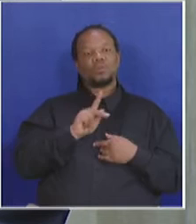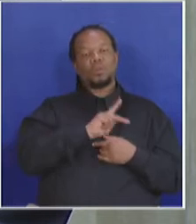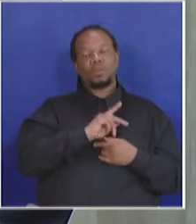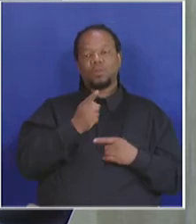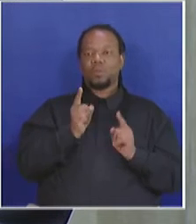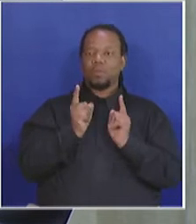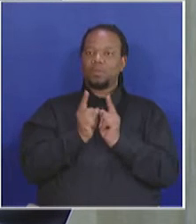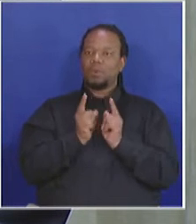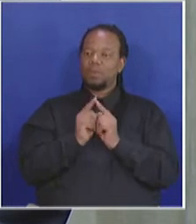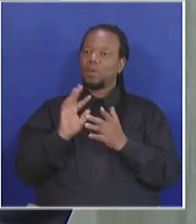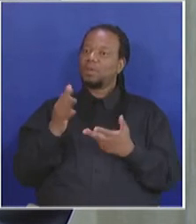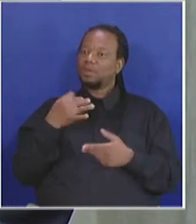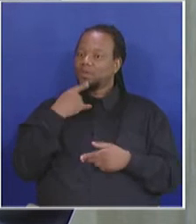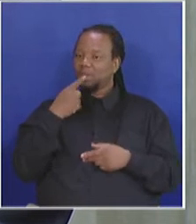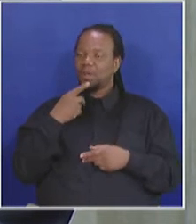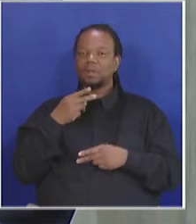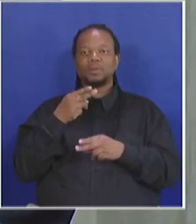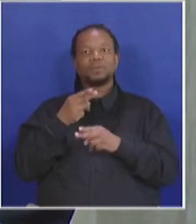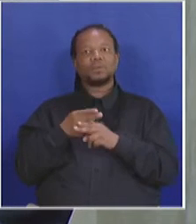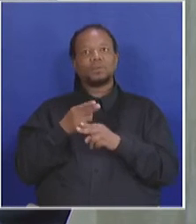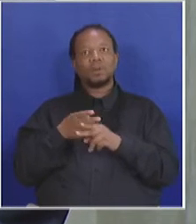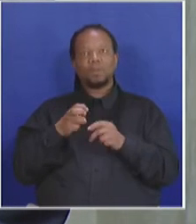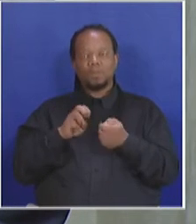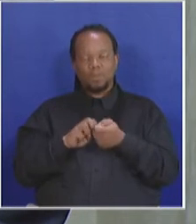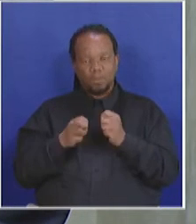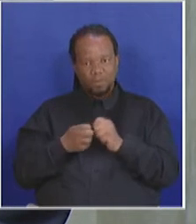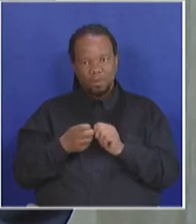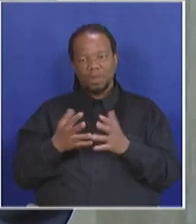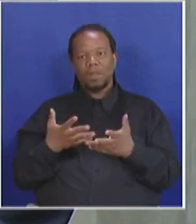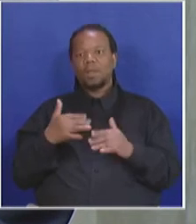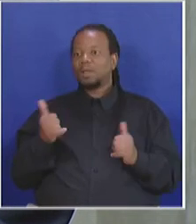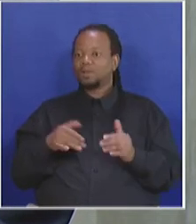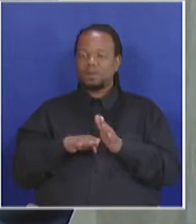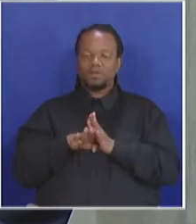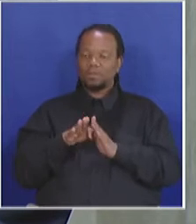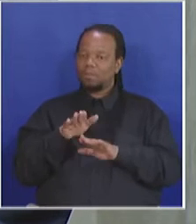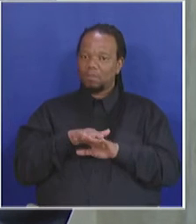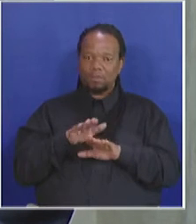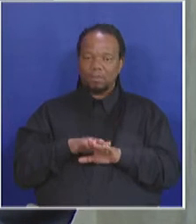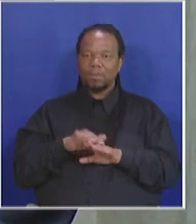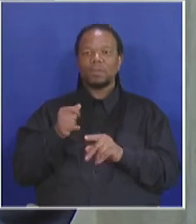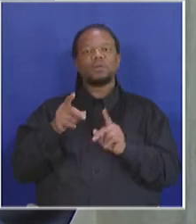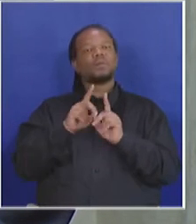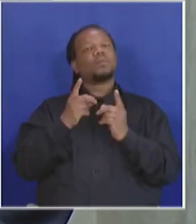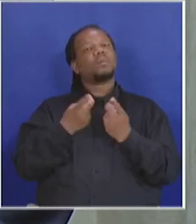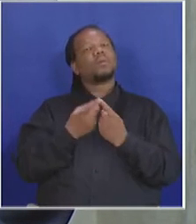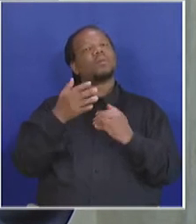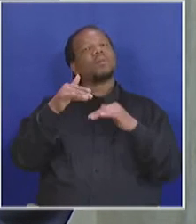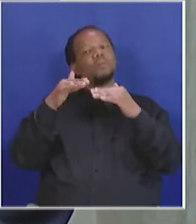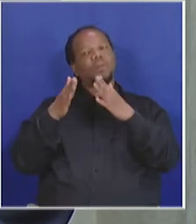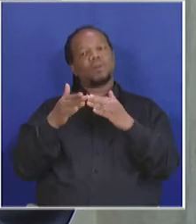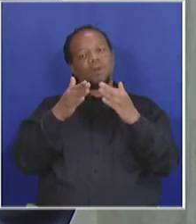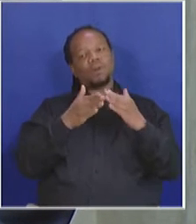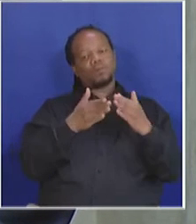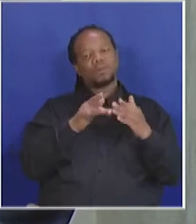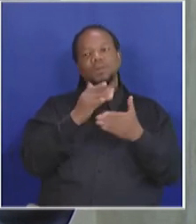The sanitation in Ulundi has reached capacity, and this is stalling development. The Department of Human Settlements has provided houses in